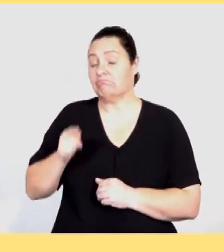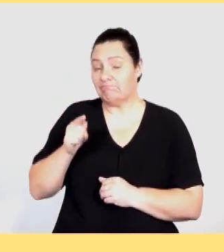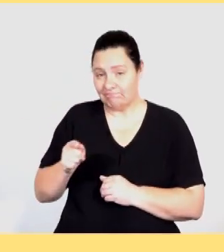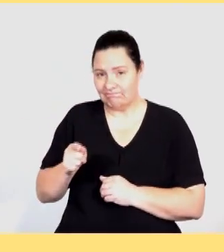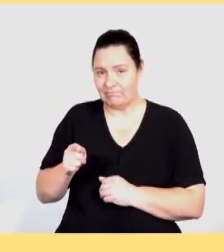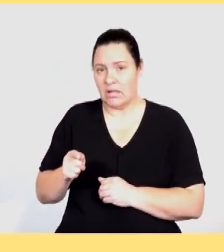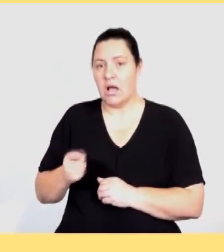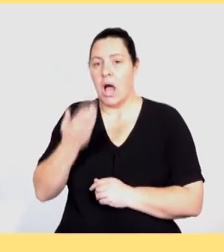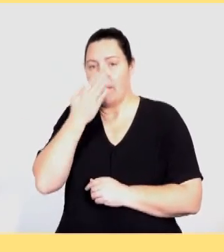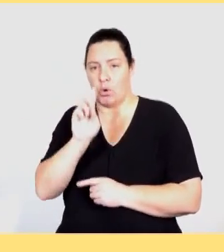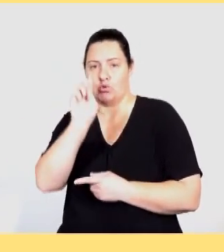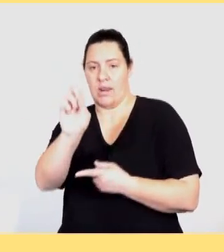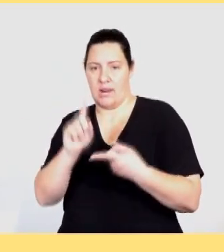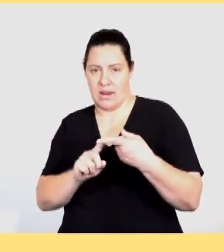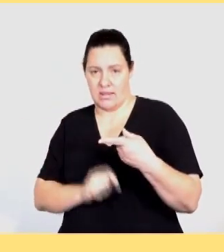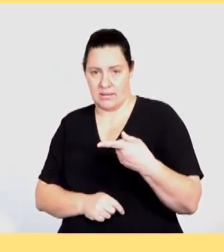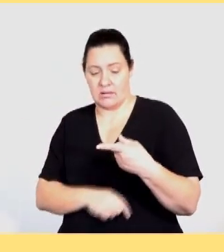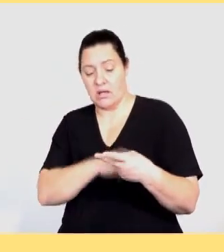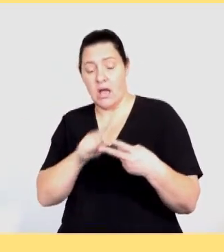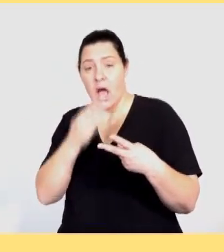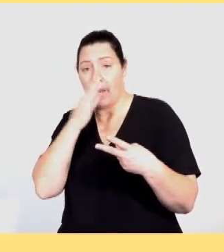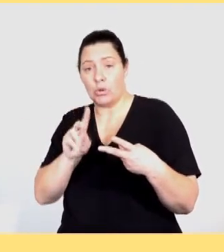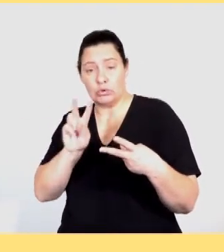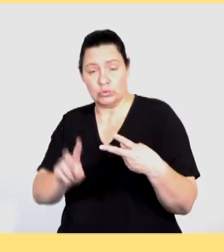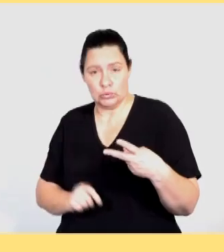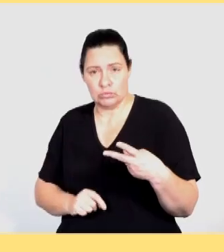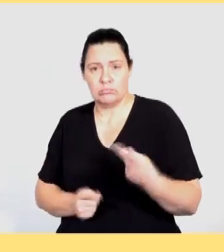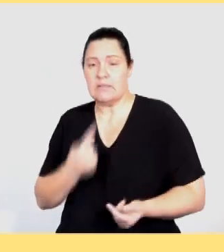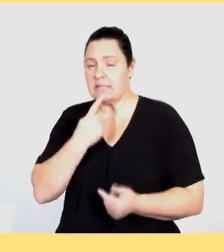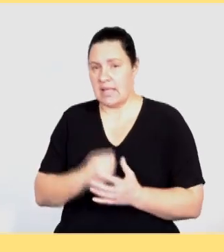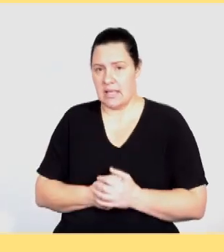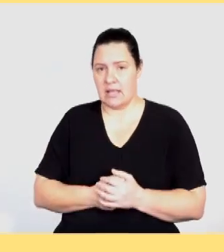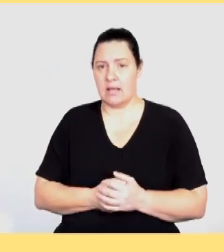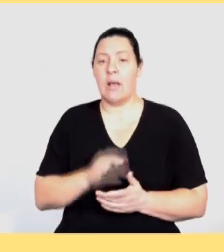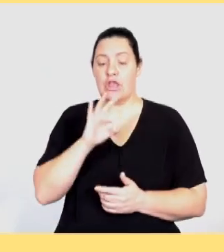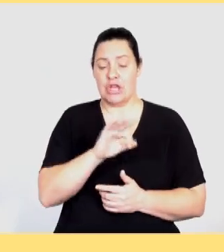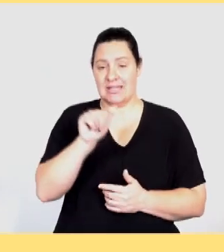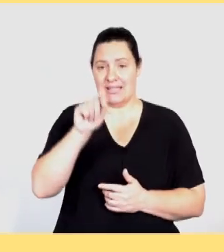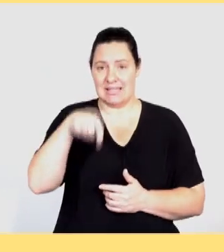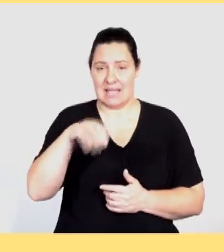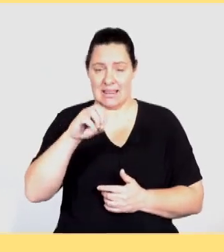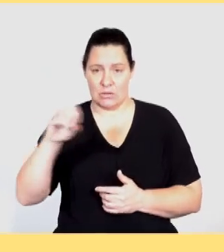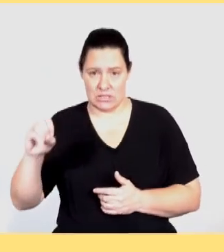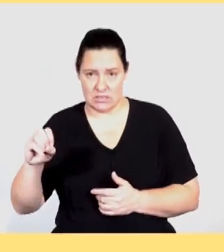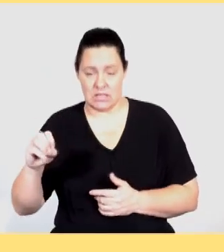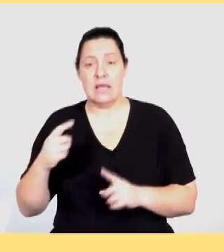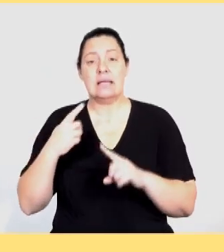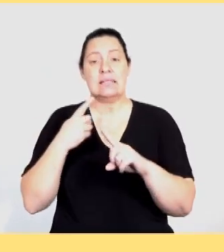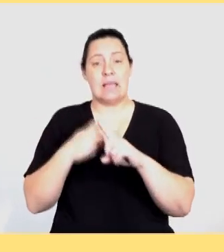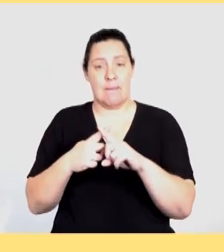32,400. This would be approach number one. Approach number two would be to say, my